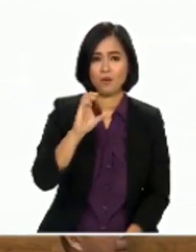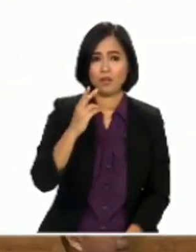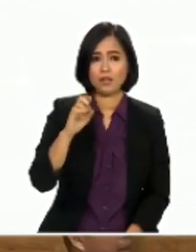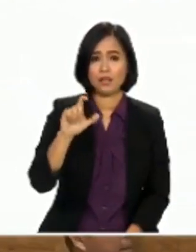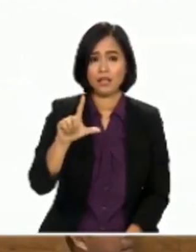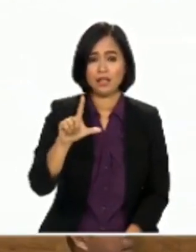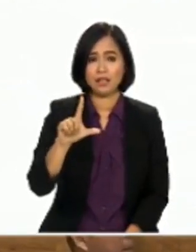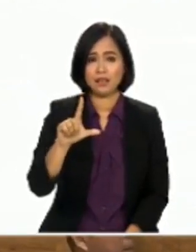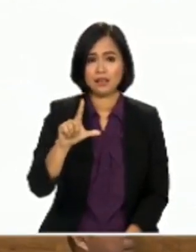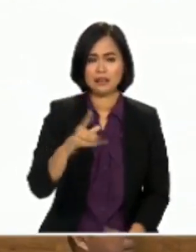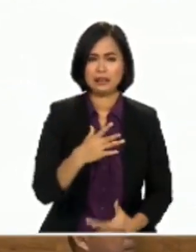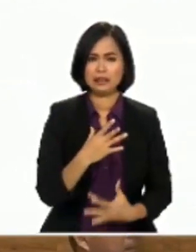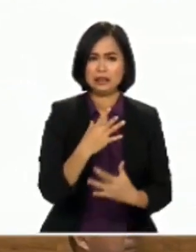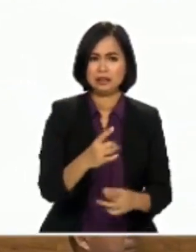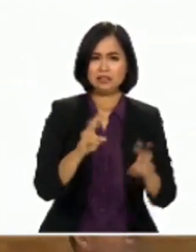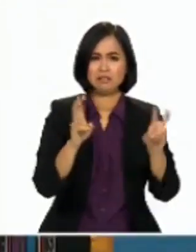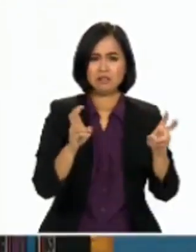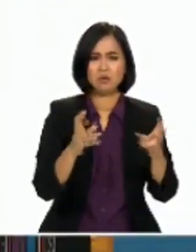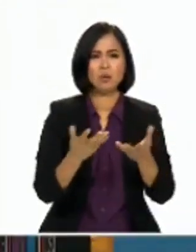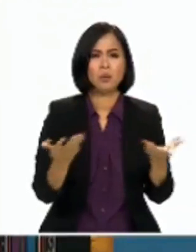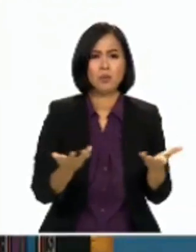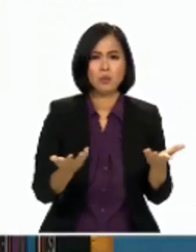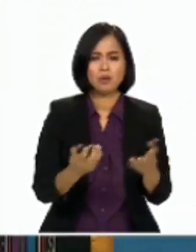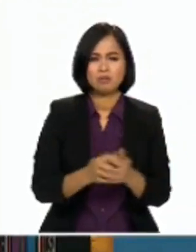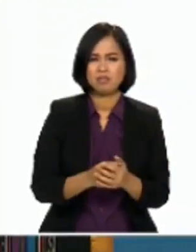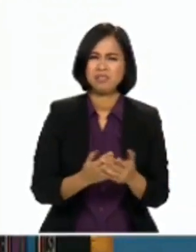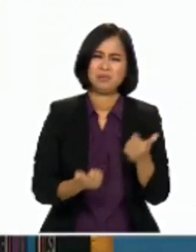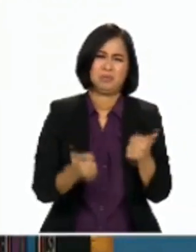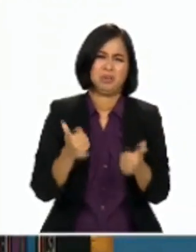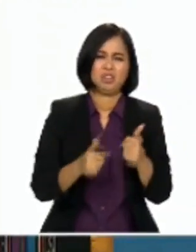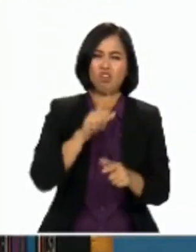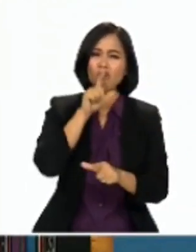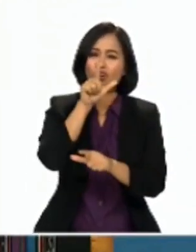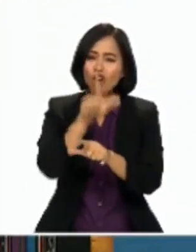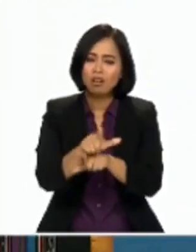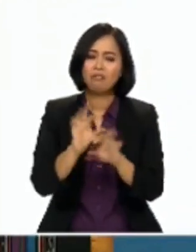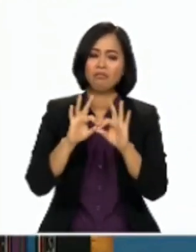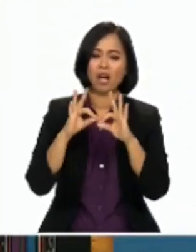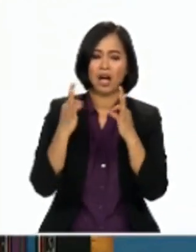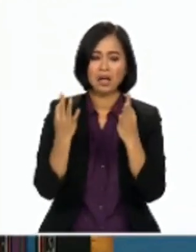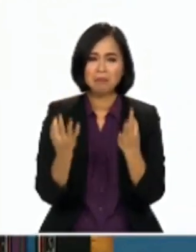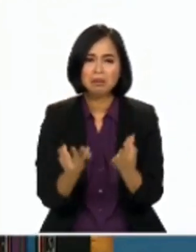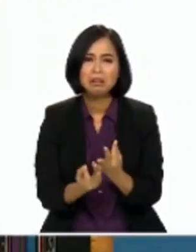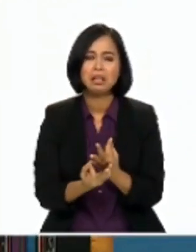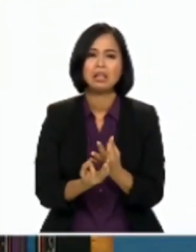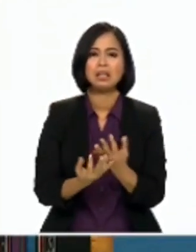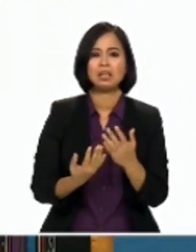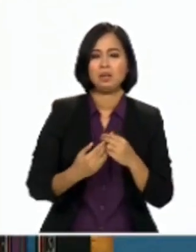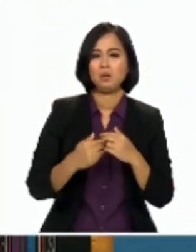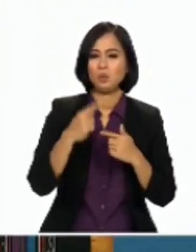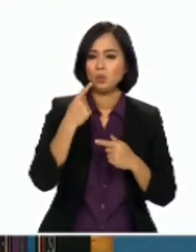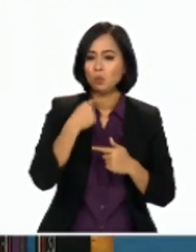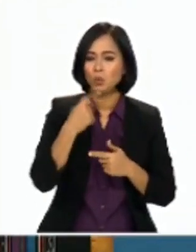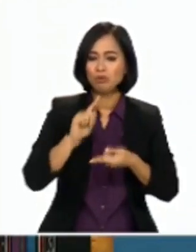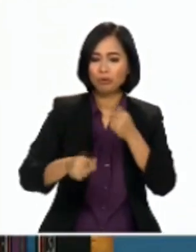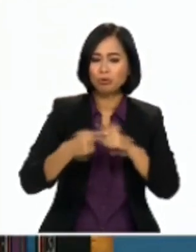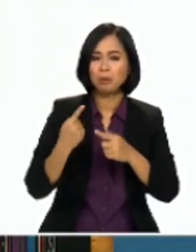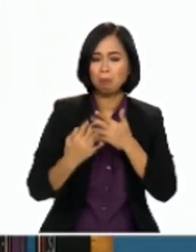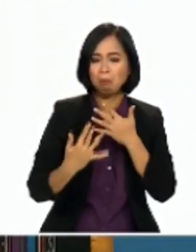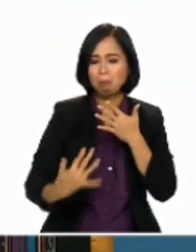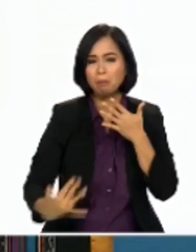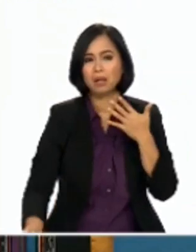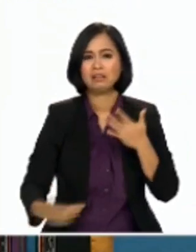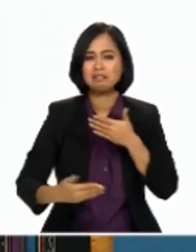warped loyalty to family, friends, and tribal kin continue to